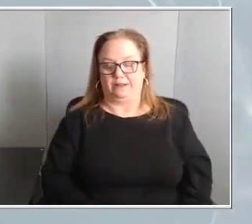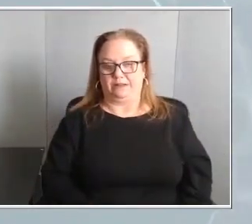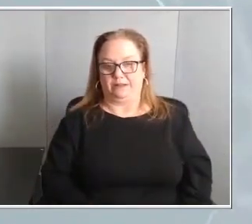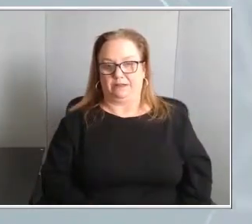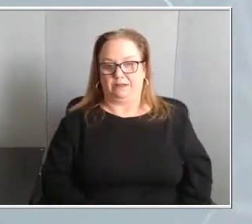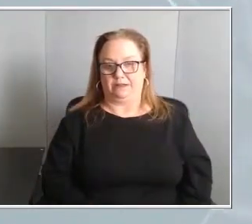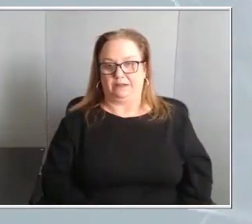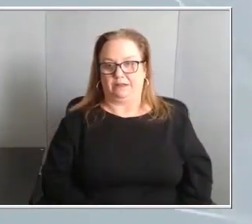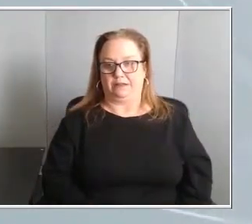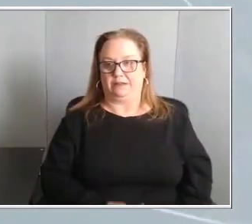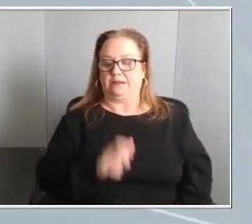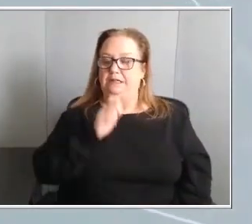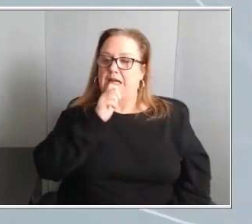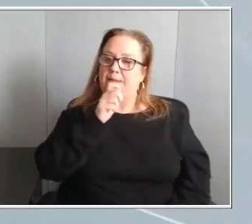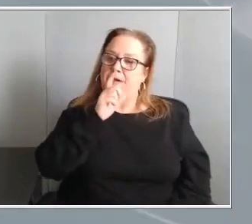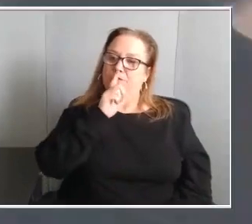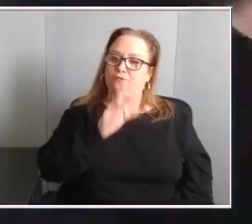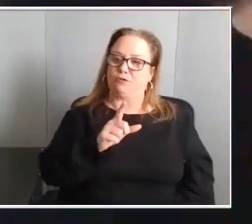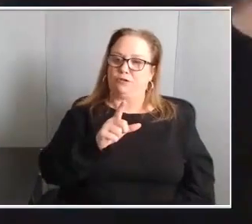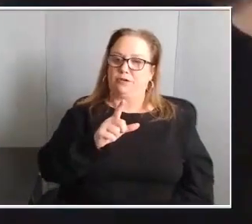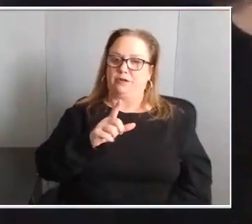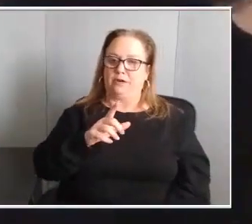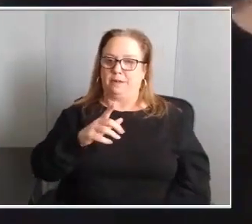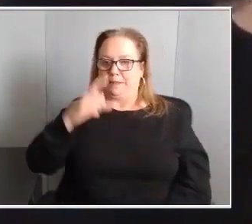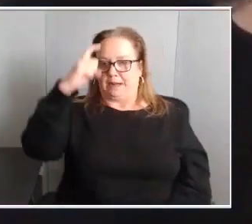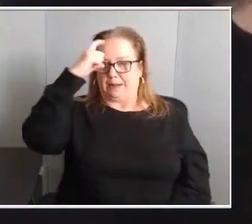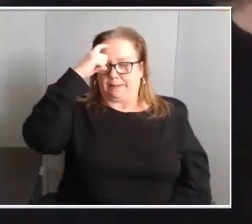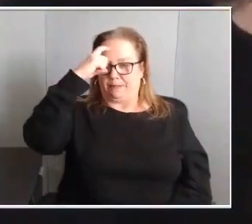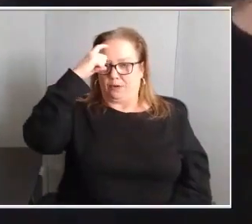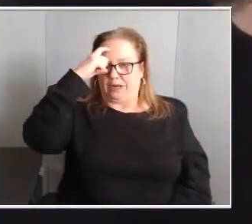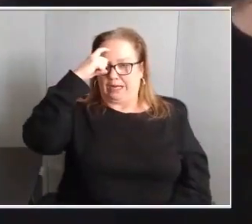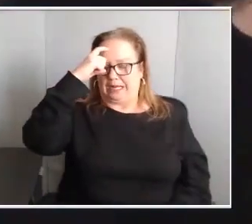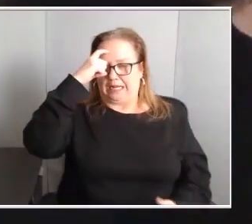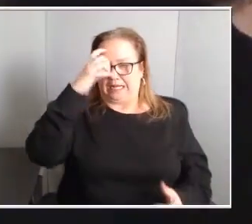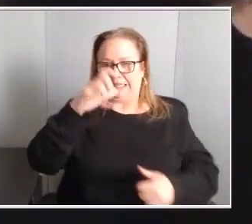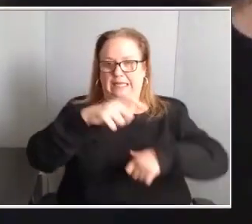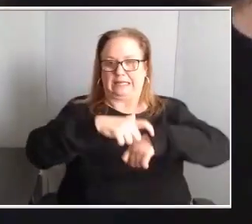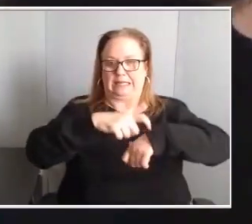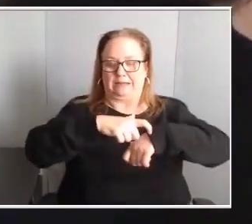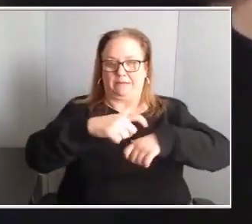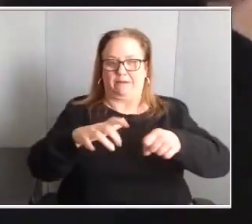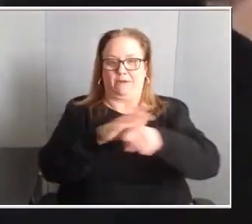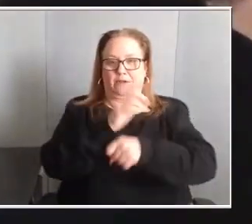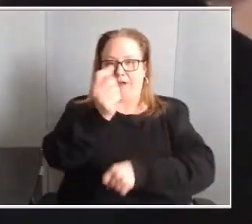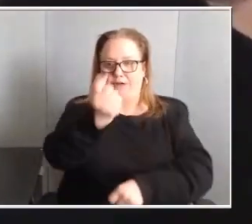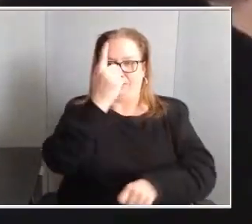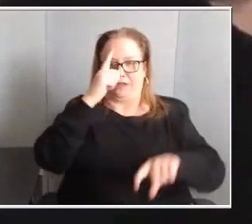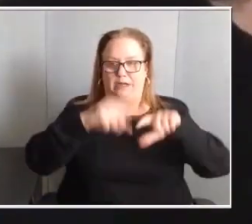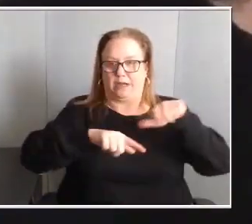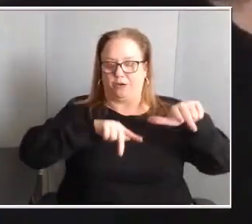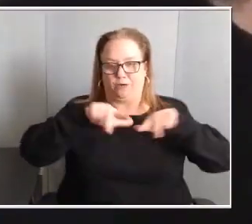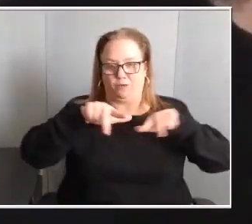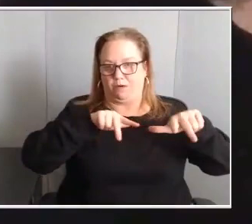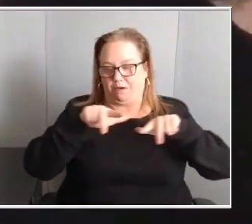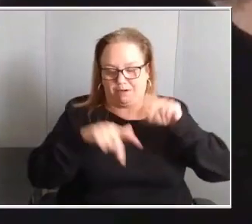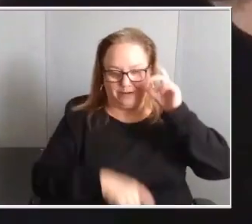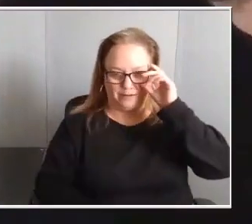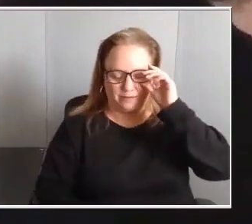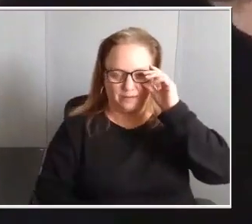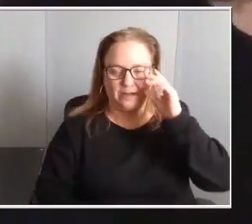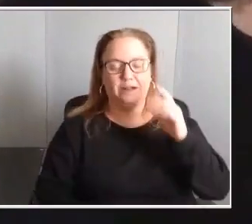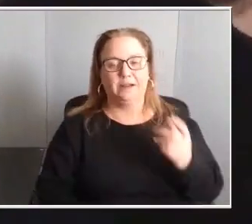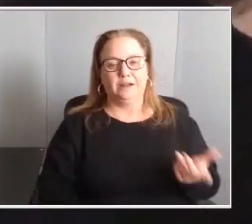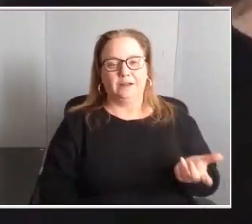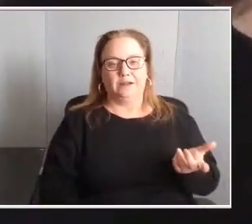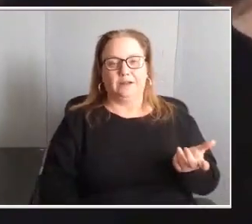I'm not sure my brain at the time fully comprehended that I couldn't walk. I